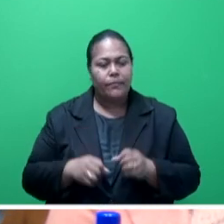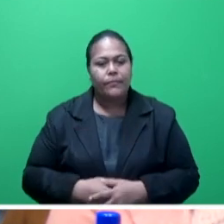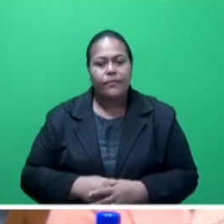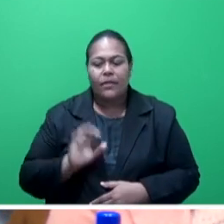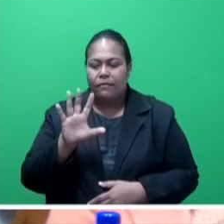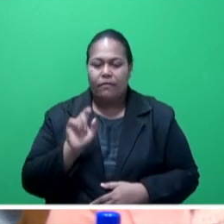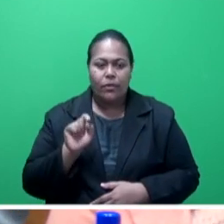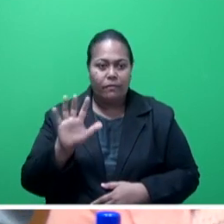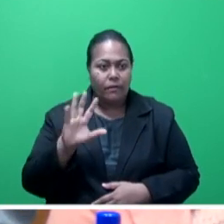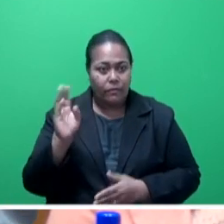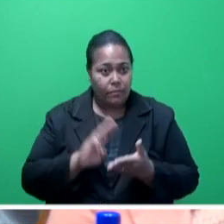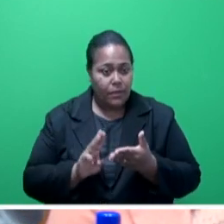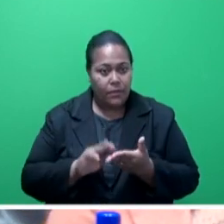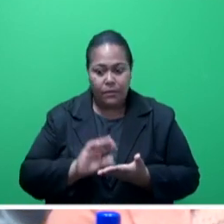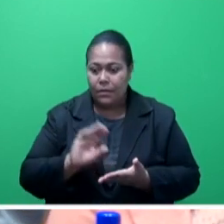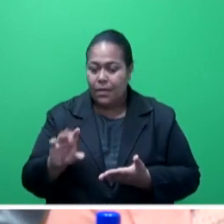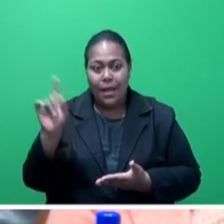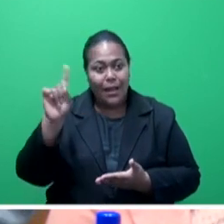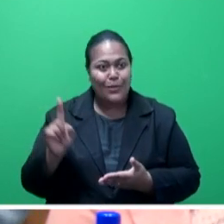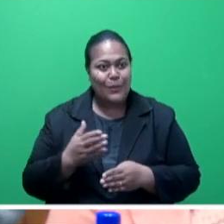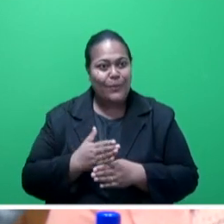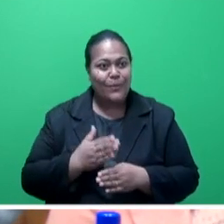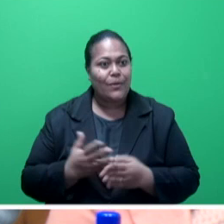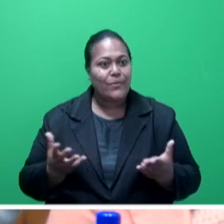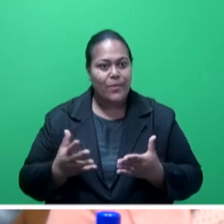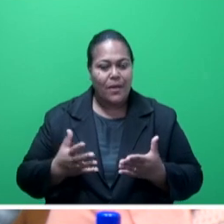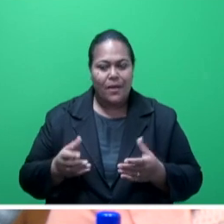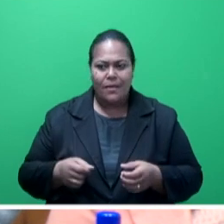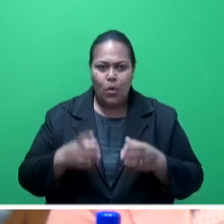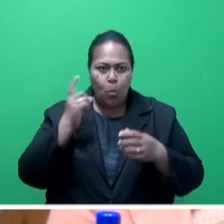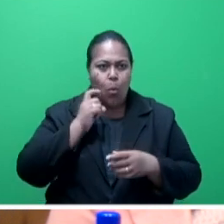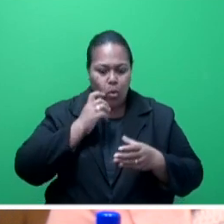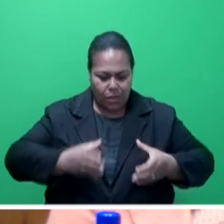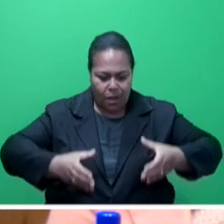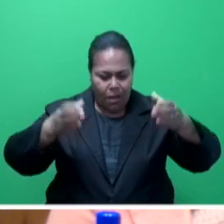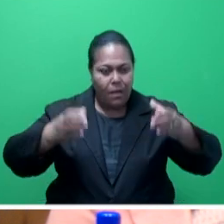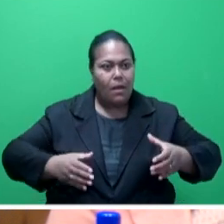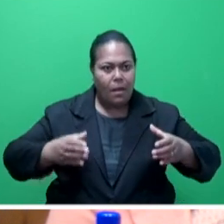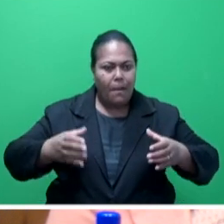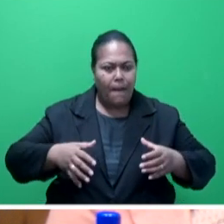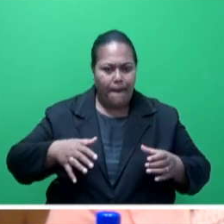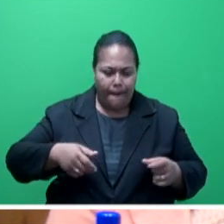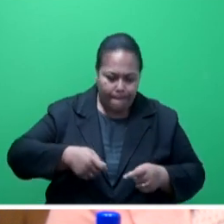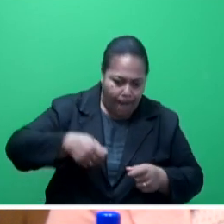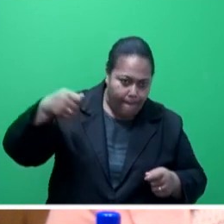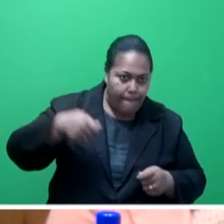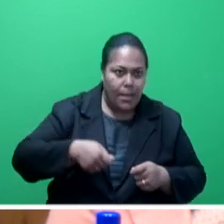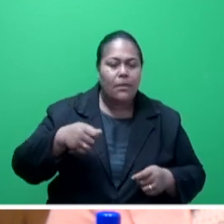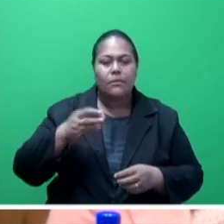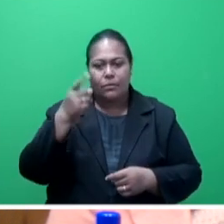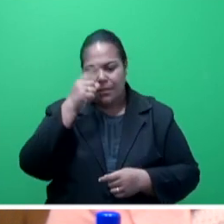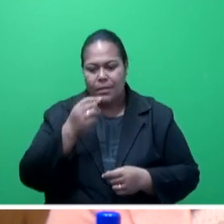allocated for electrical works at WEF's water pump and wastewater stations to ensure that backup gensets are installed at critical